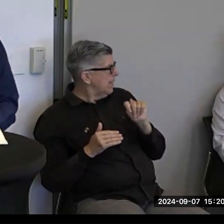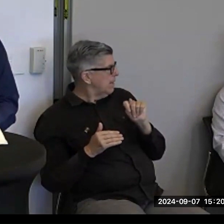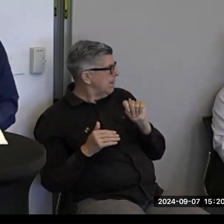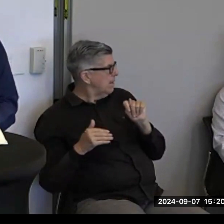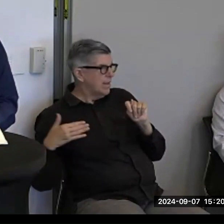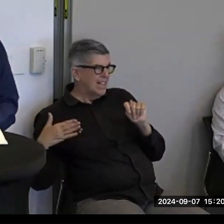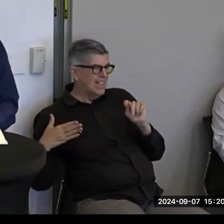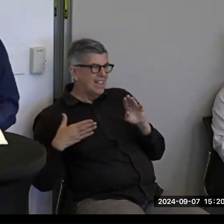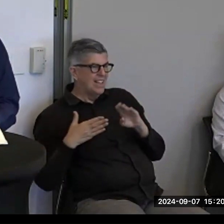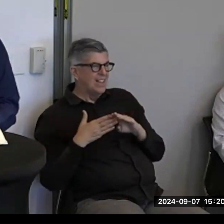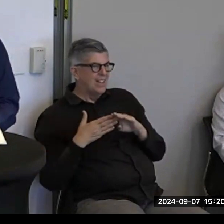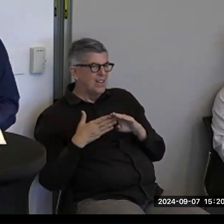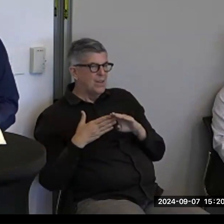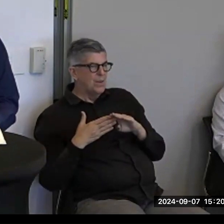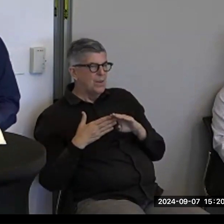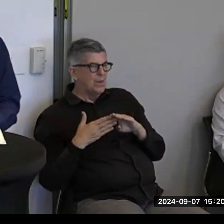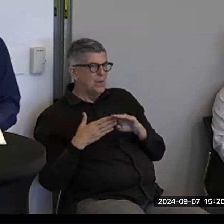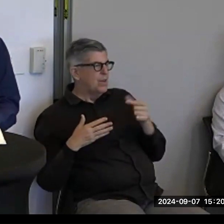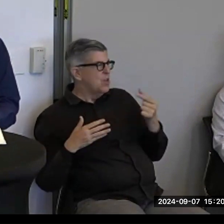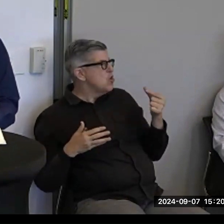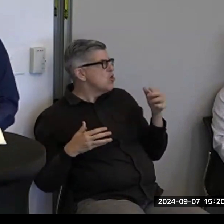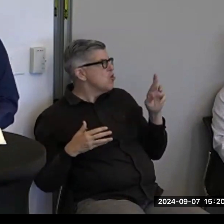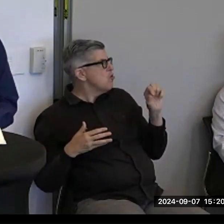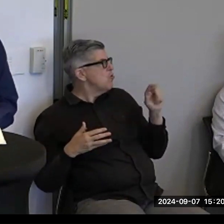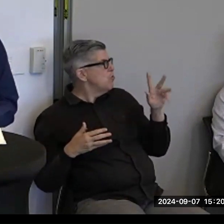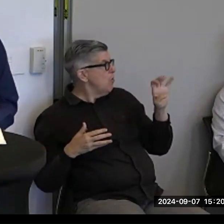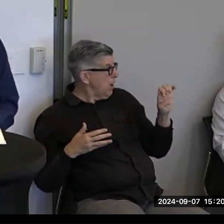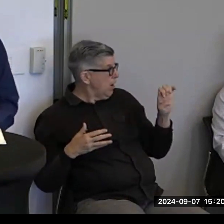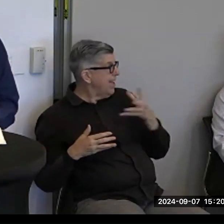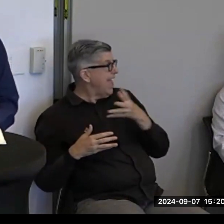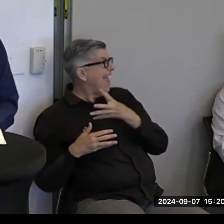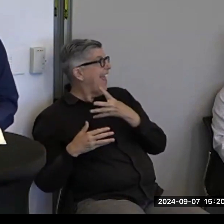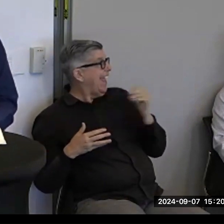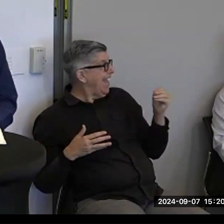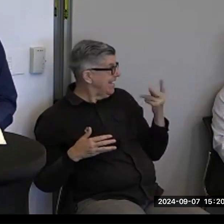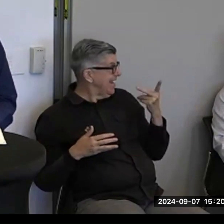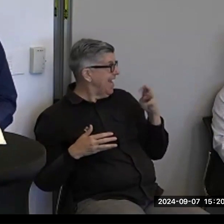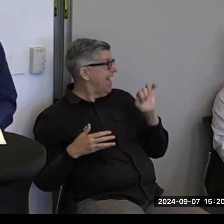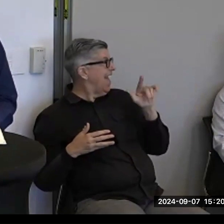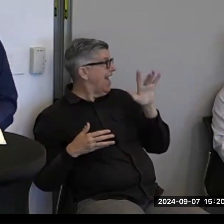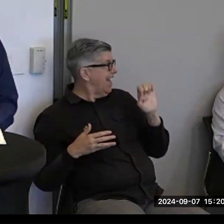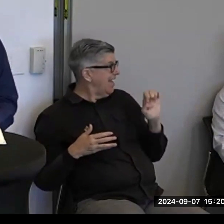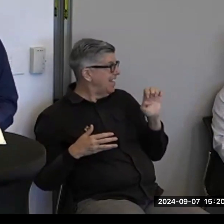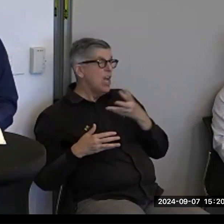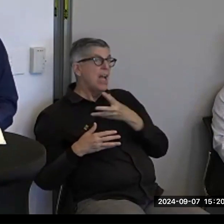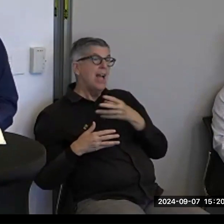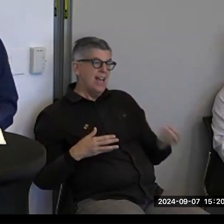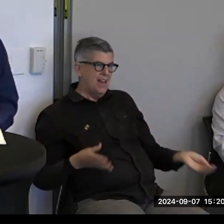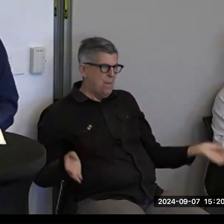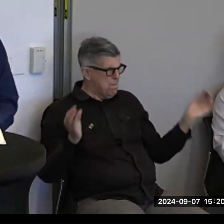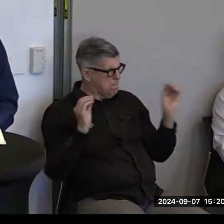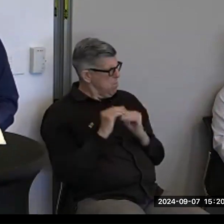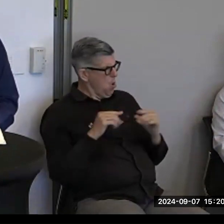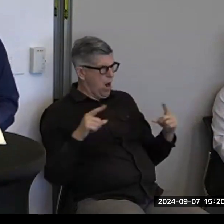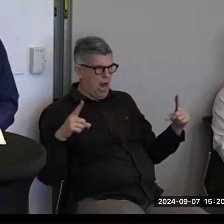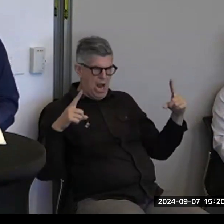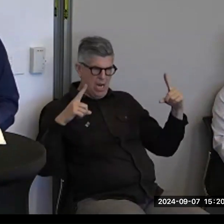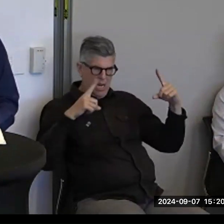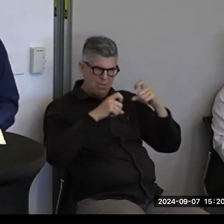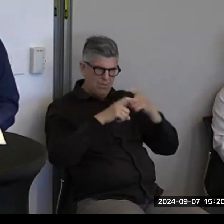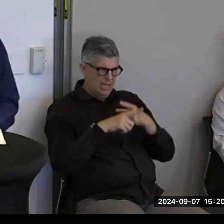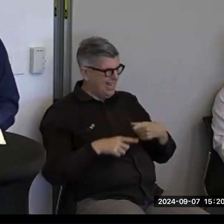Yeah, more common Grove and Hyde. Grove and Hyde, and it's a little bit more complicated as